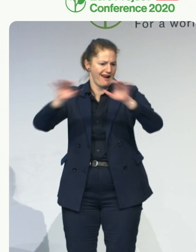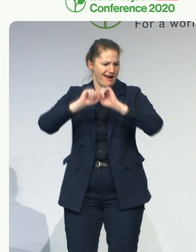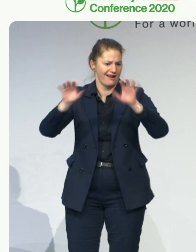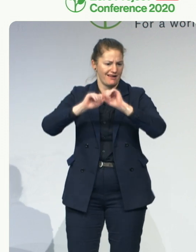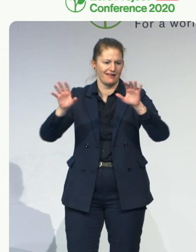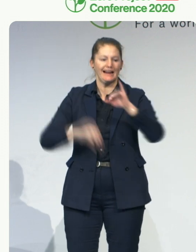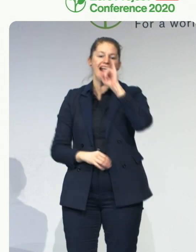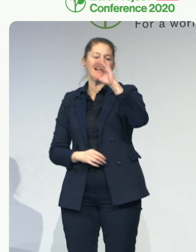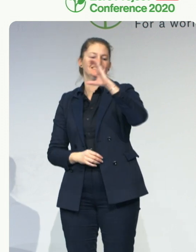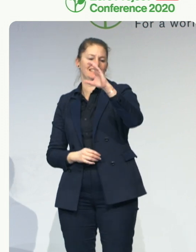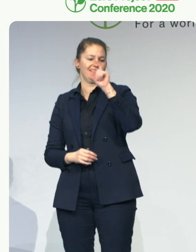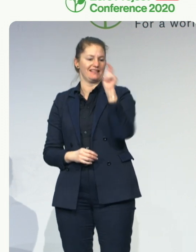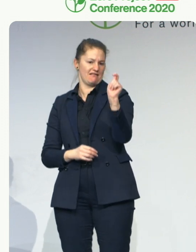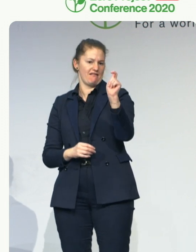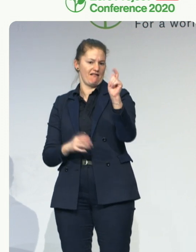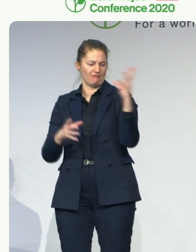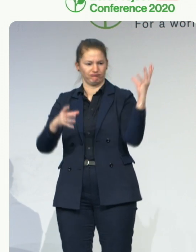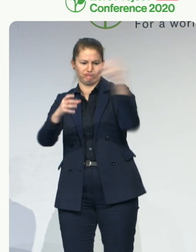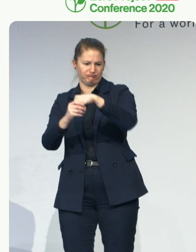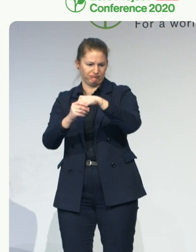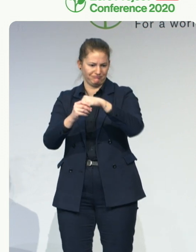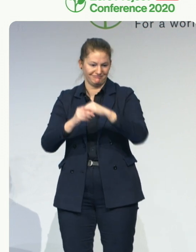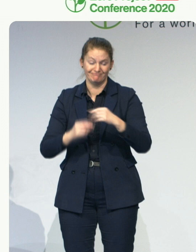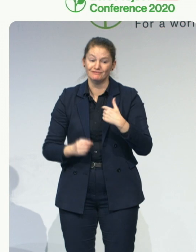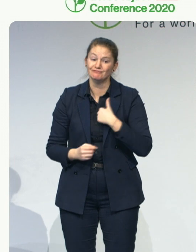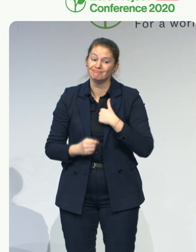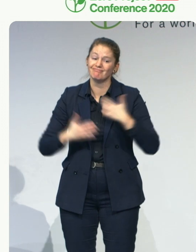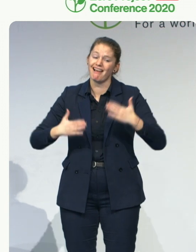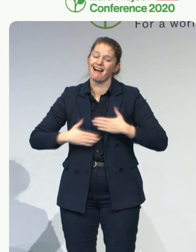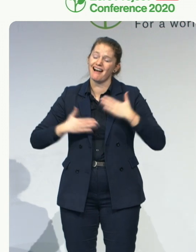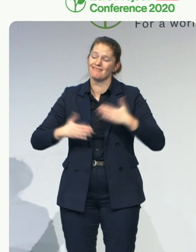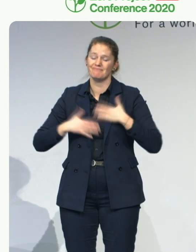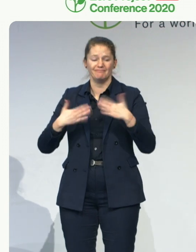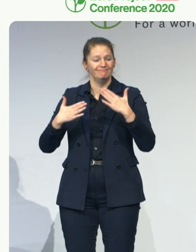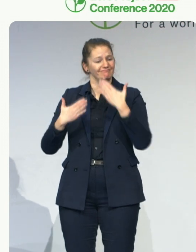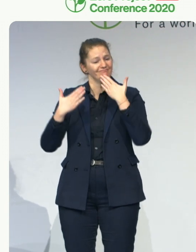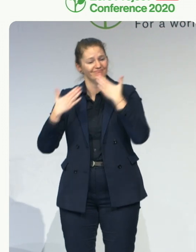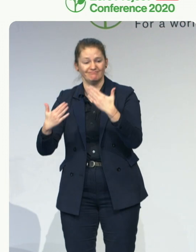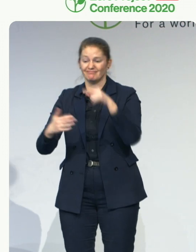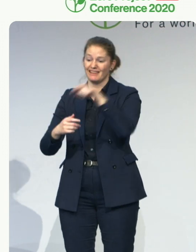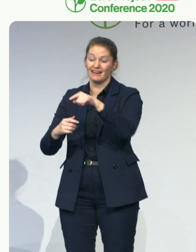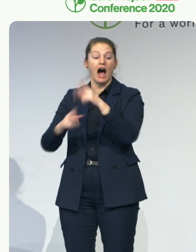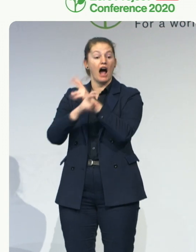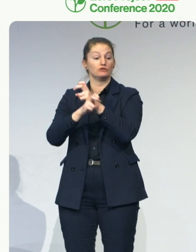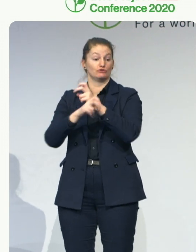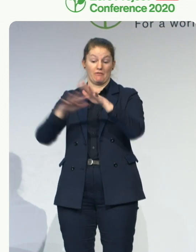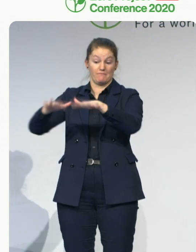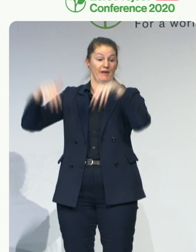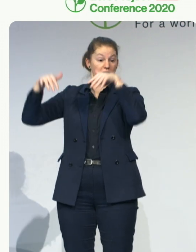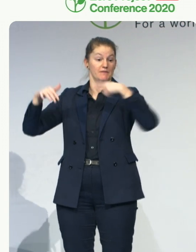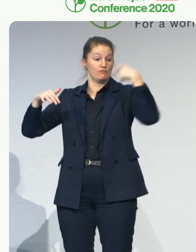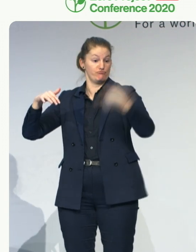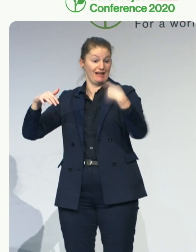and thankful to the President of the Austrian Parliament that he invited us, because of this